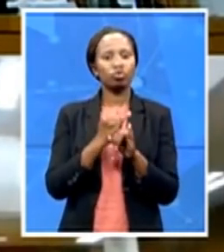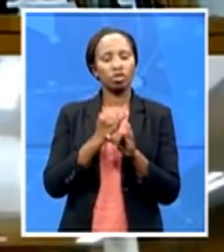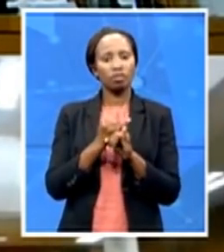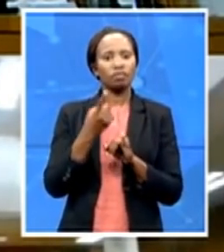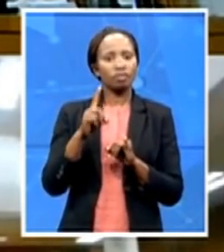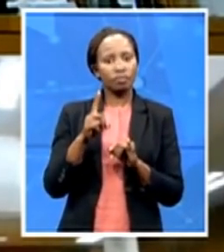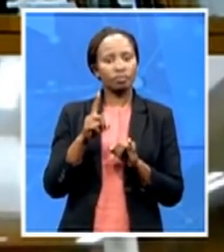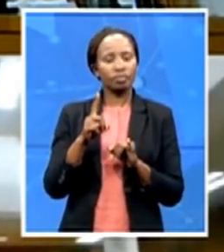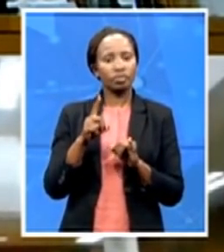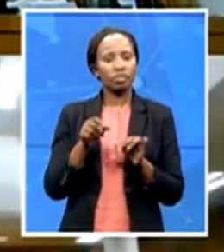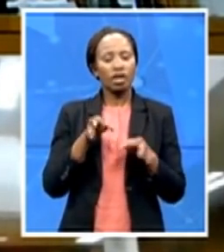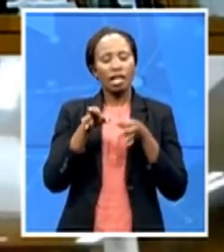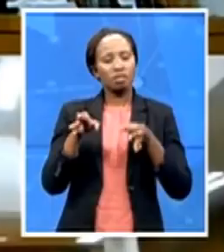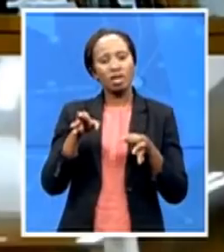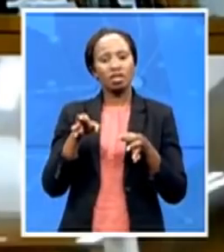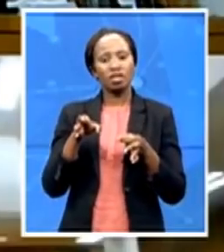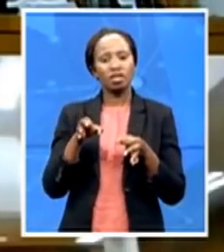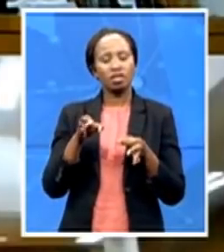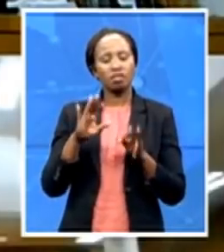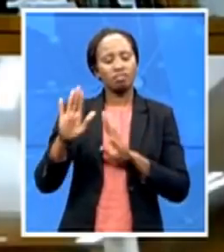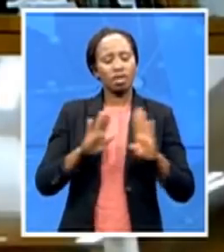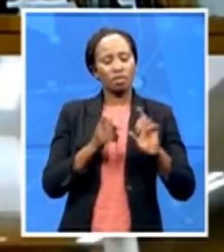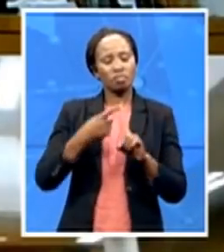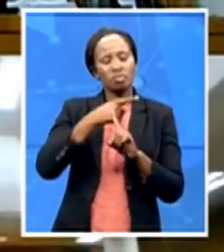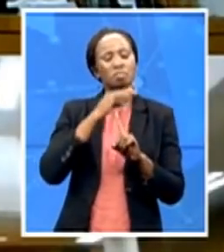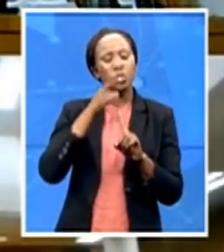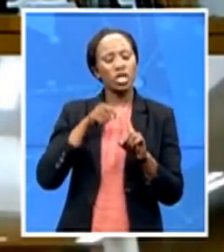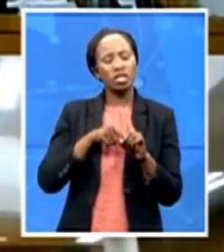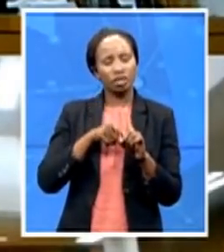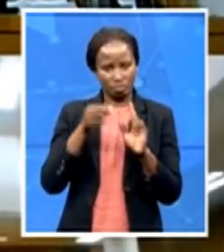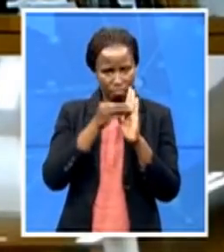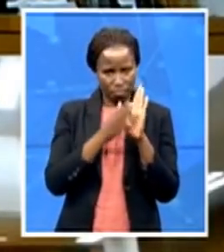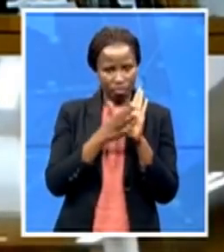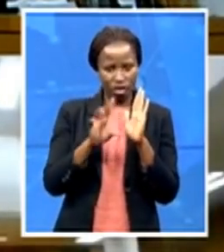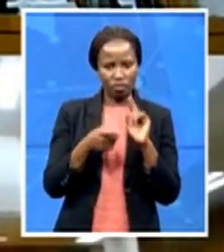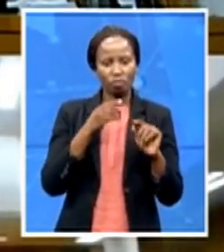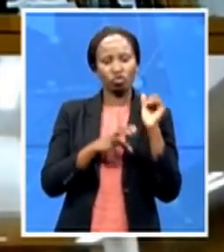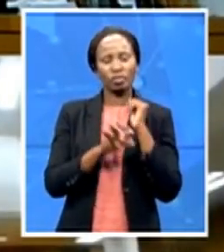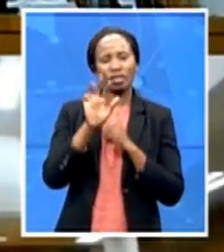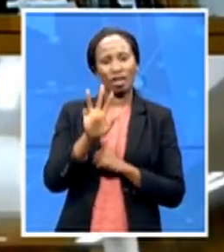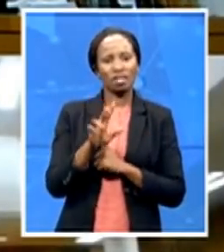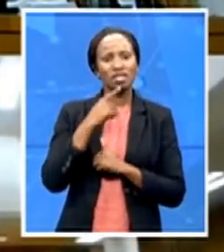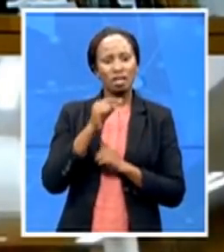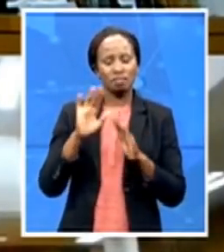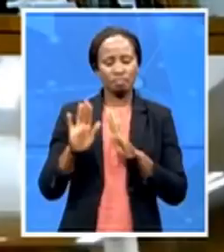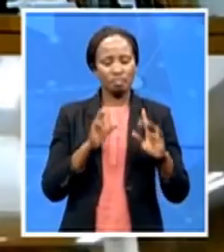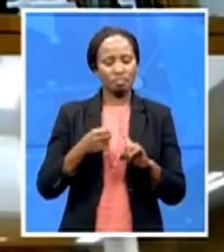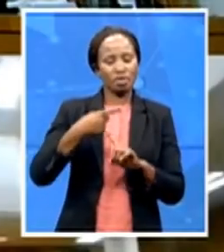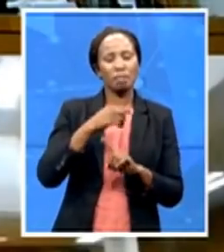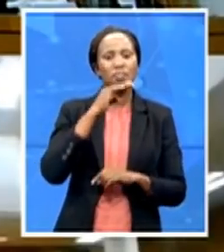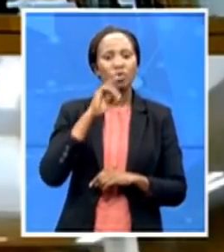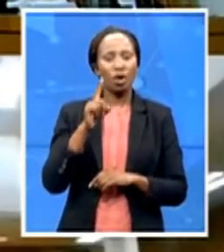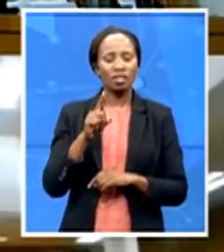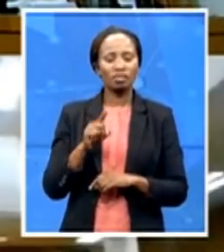Assembly says to Chapter 9 office bearers, misconduct is the intentional or gross negligent failure to meet the standard